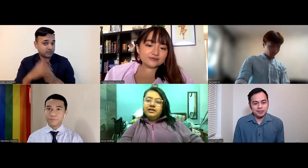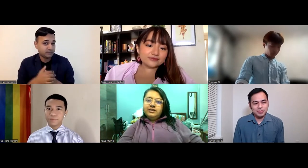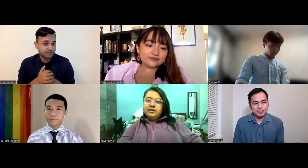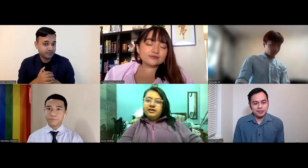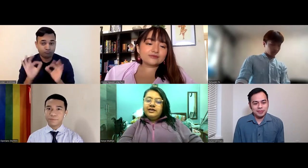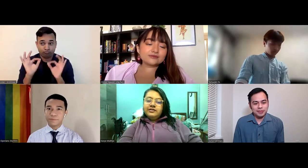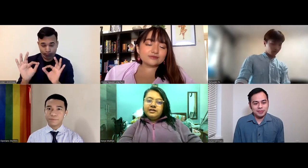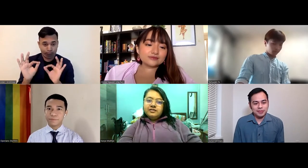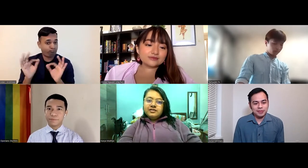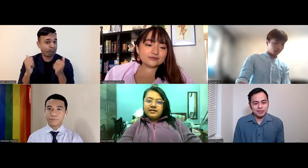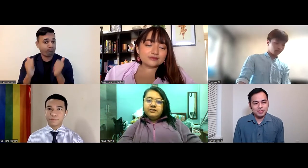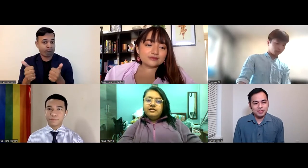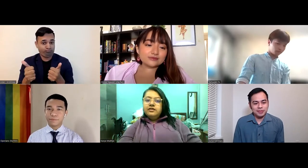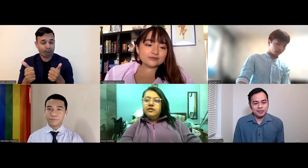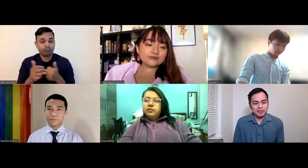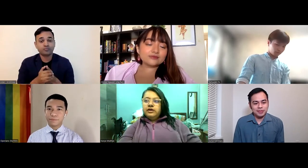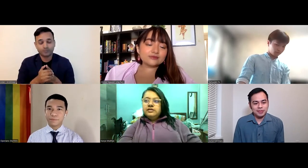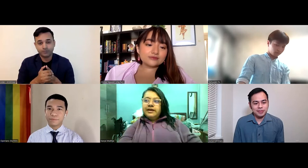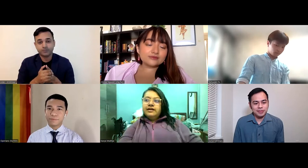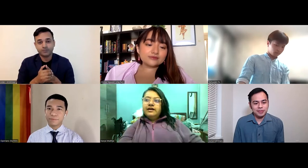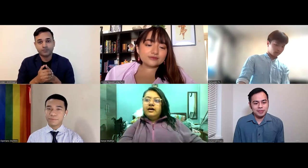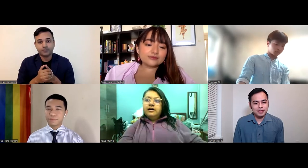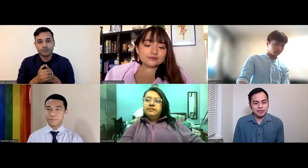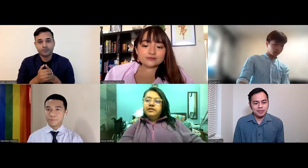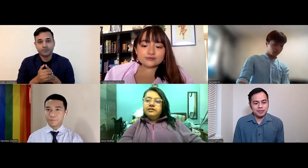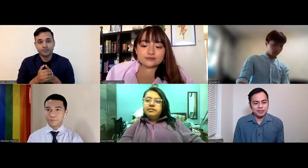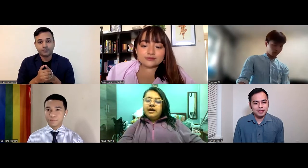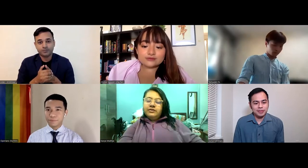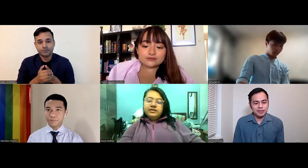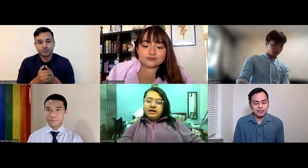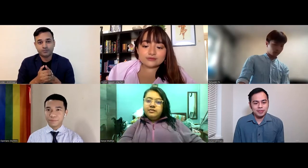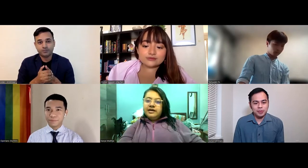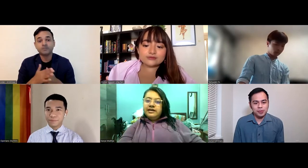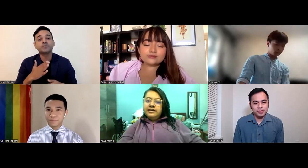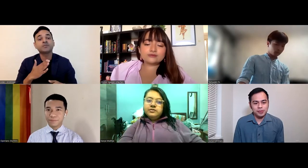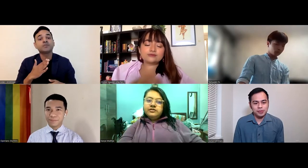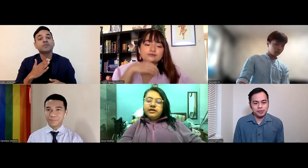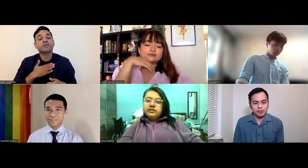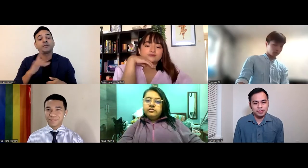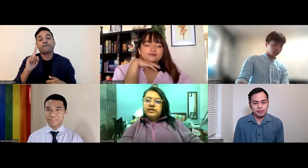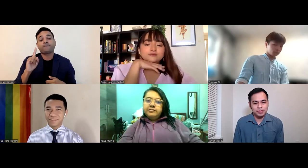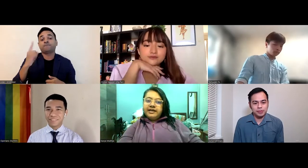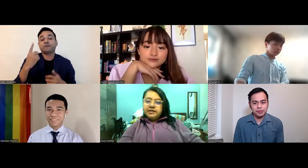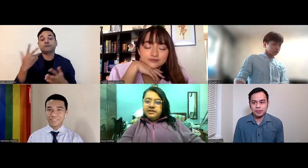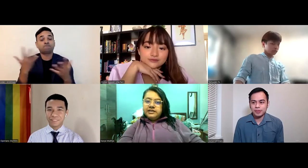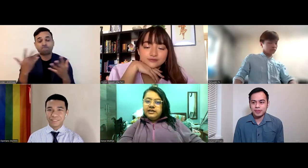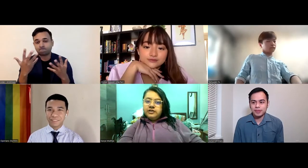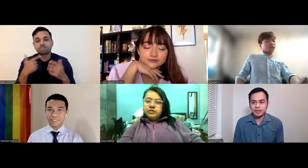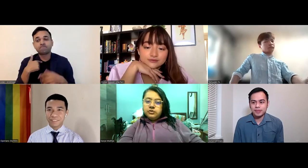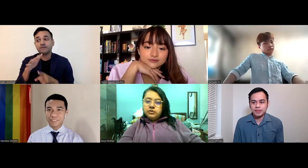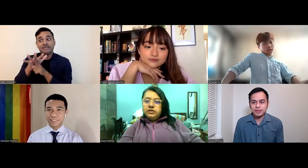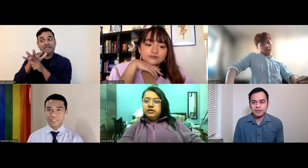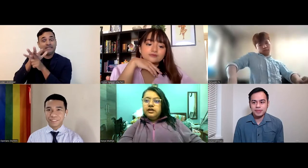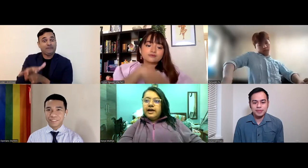the educational sector was when I was young. My parents were trying to get me admitted into